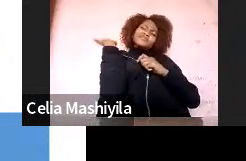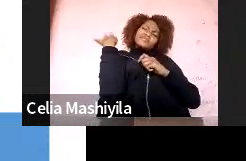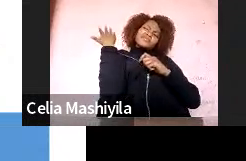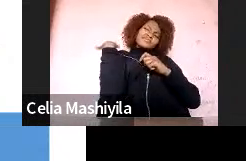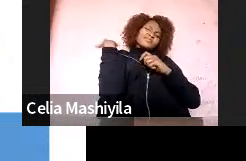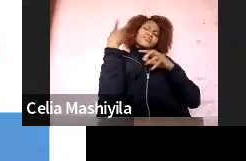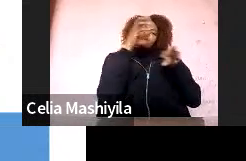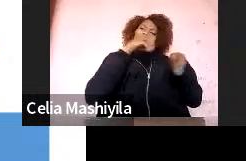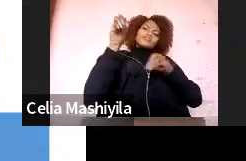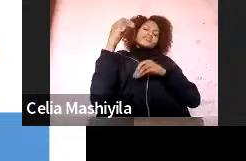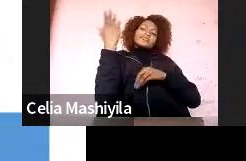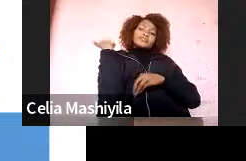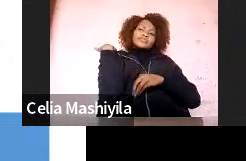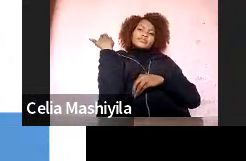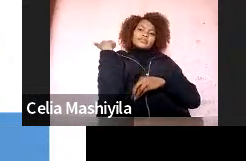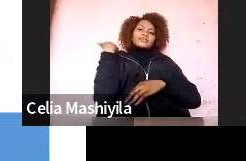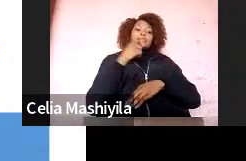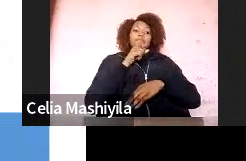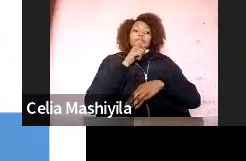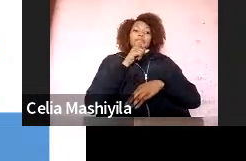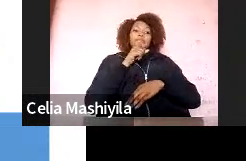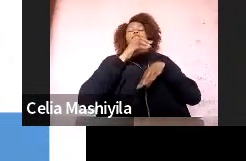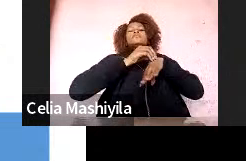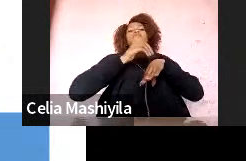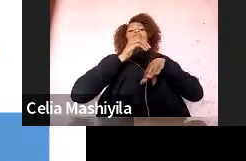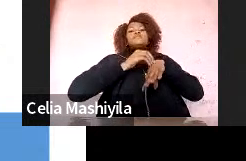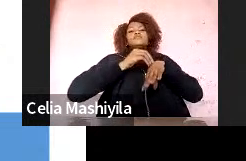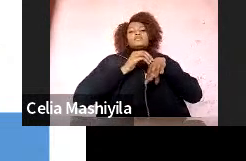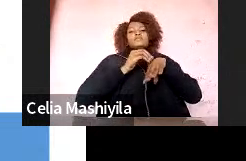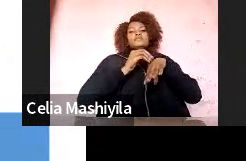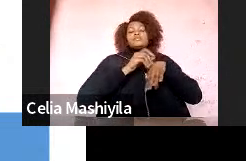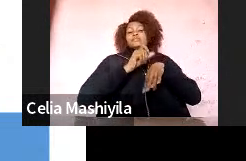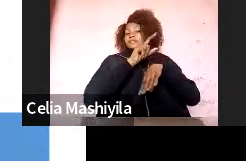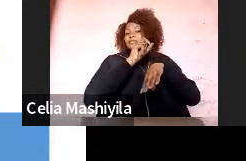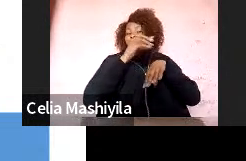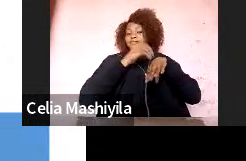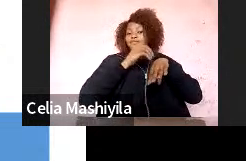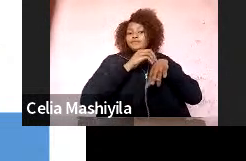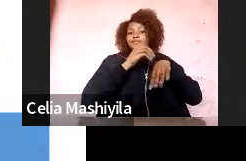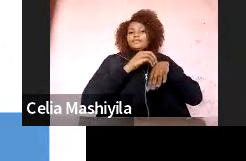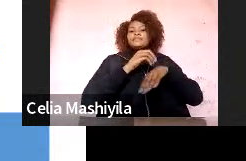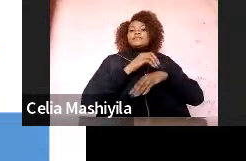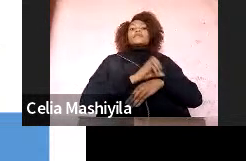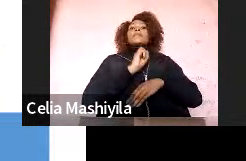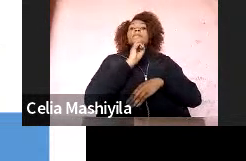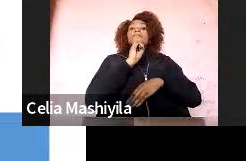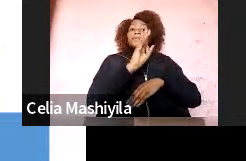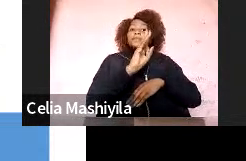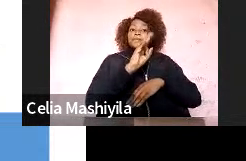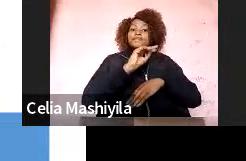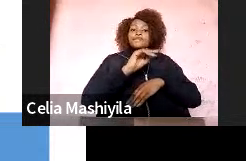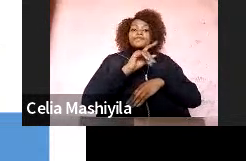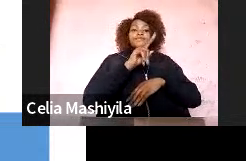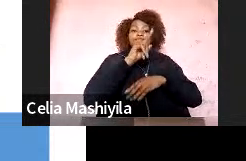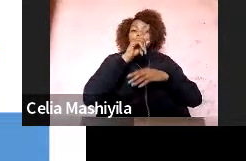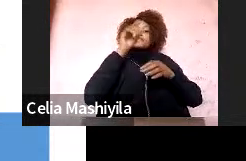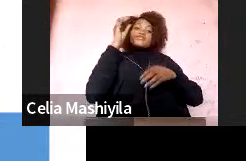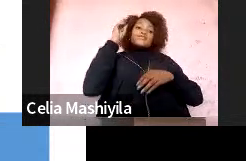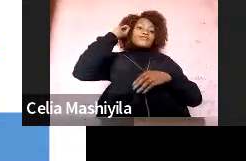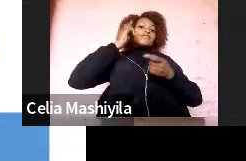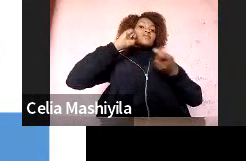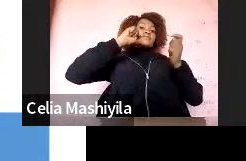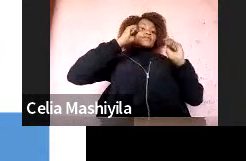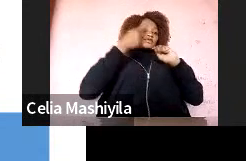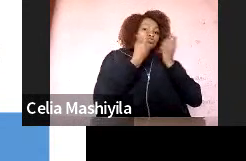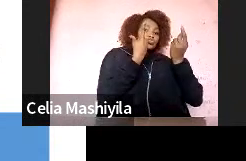address. And those are the issues now which are deliberated in court. But if you have updated your information on time, SARS will send